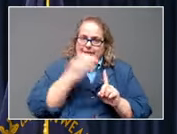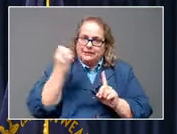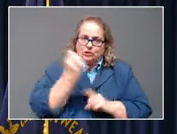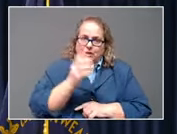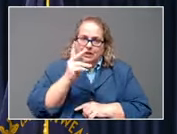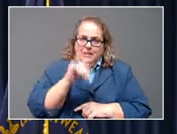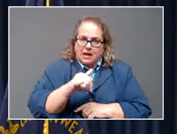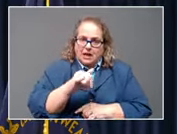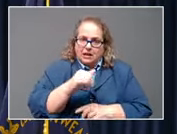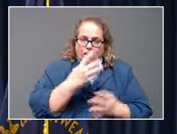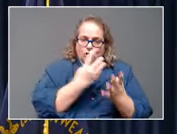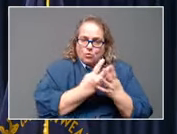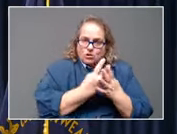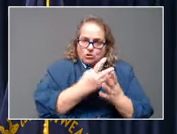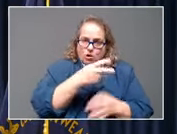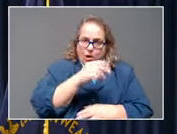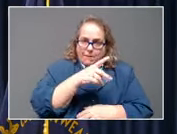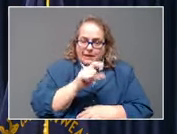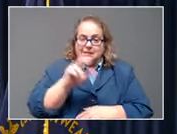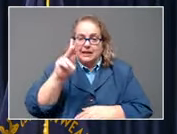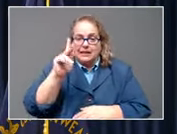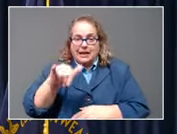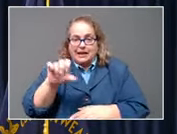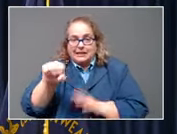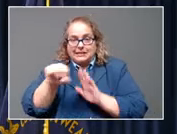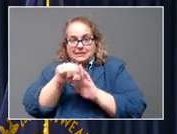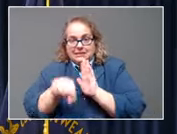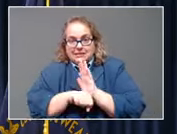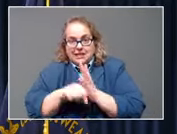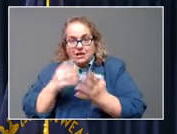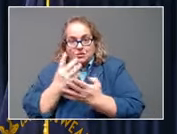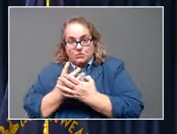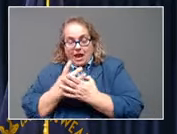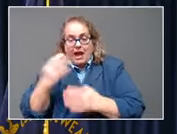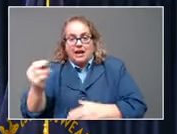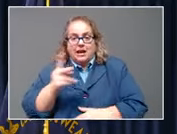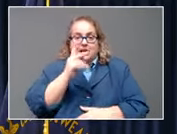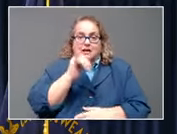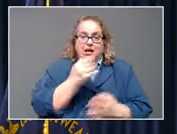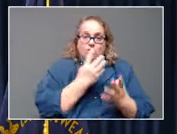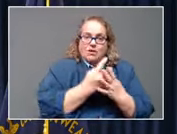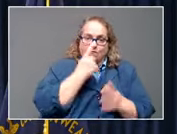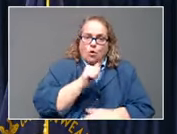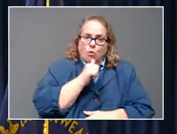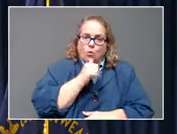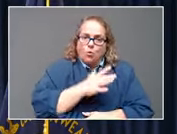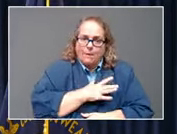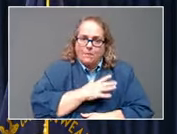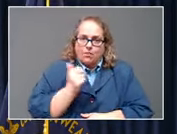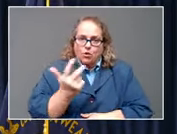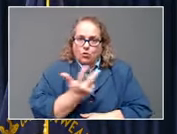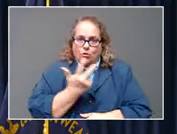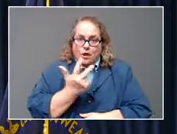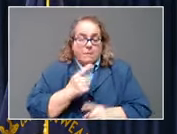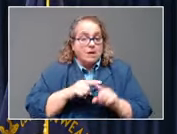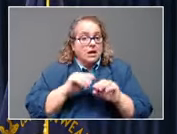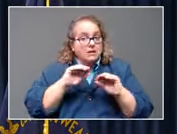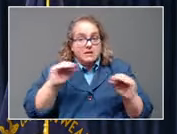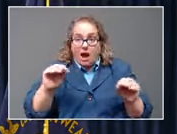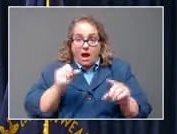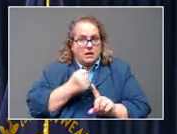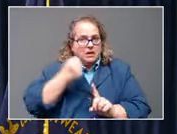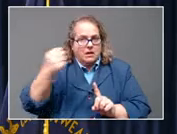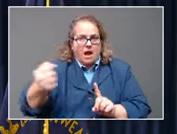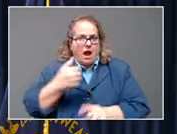State Reformatory, and the Kentucky Correctional Institution for Women. But no inmates have been hospitalized due to